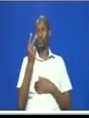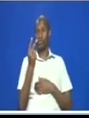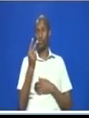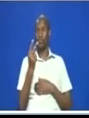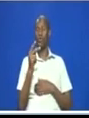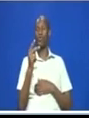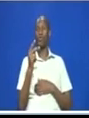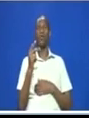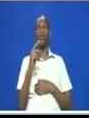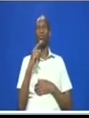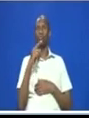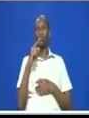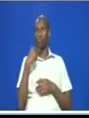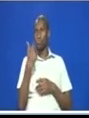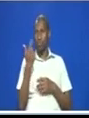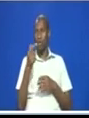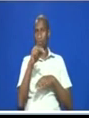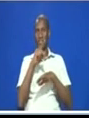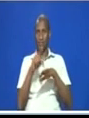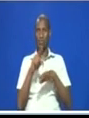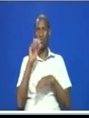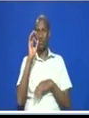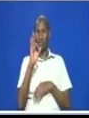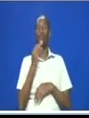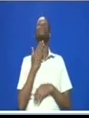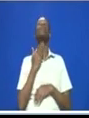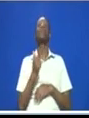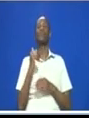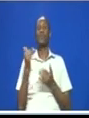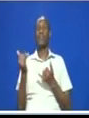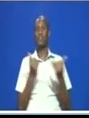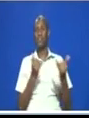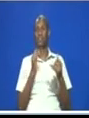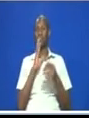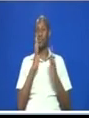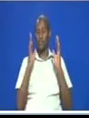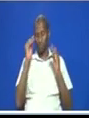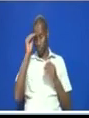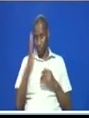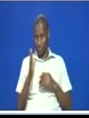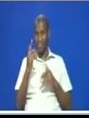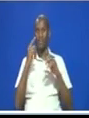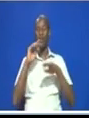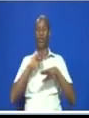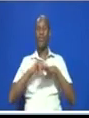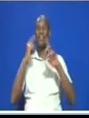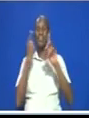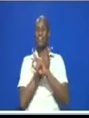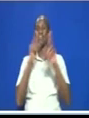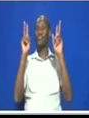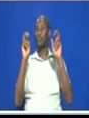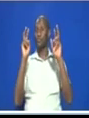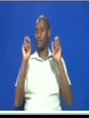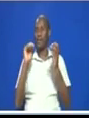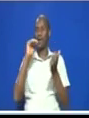the principal 3 guest speakers you wish to invite to speak to the students on different topics. So